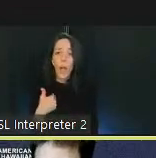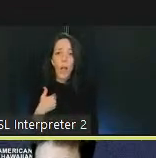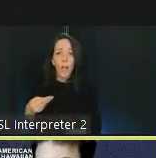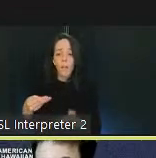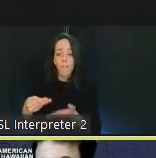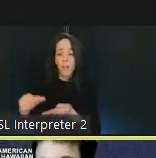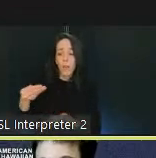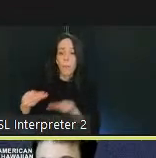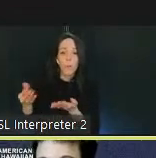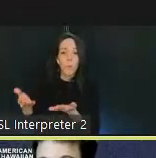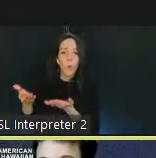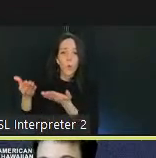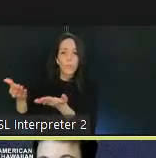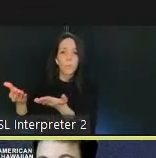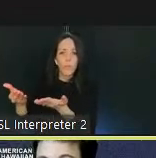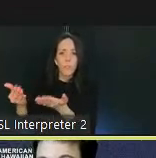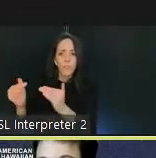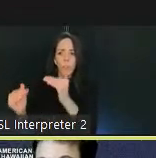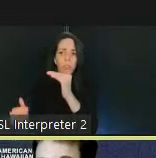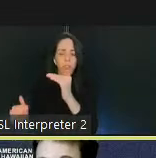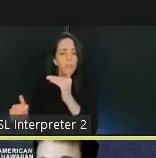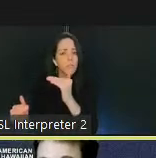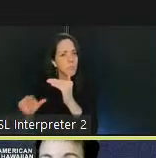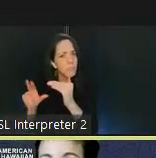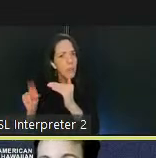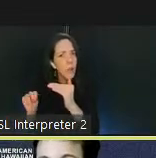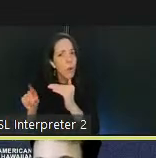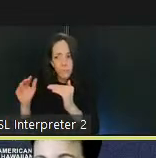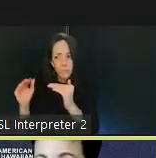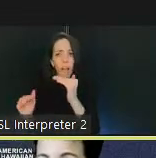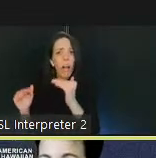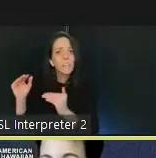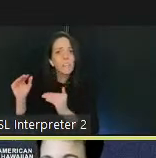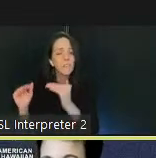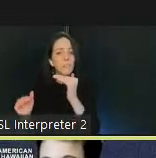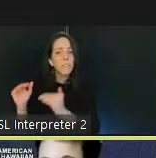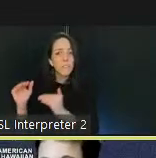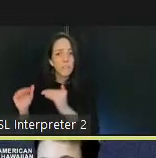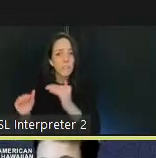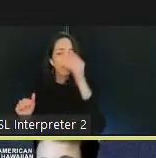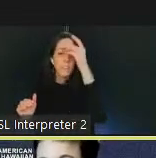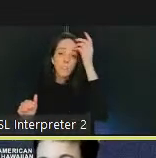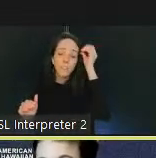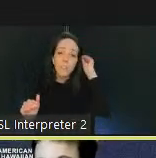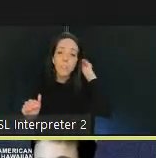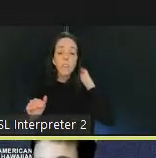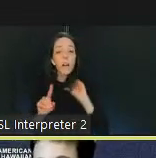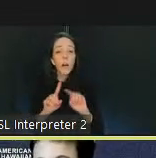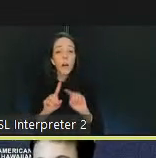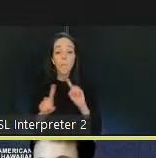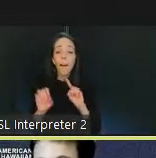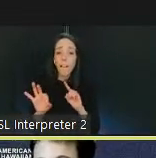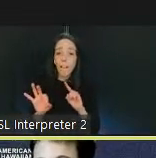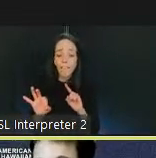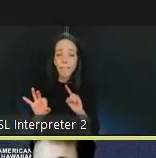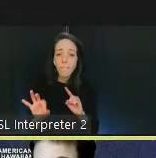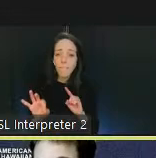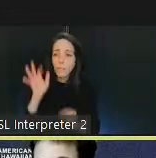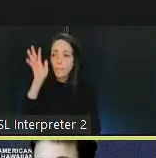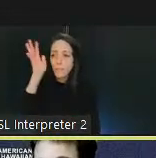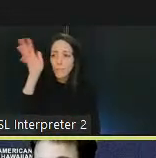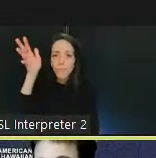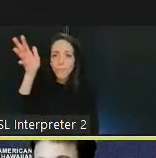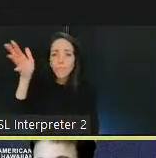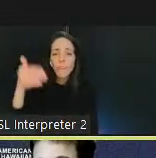in deficit, nor do I think we would ever expect a county administrator at